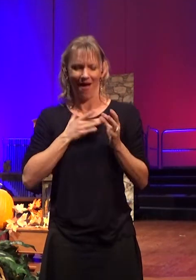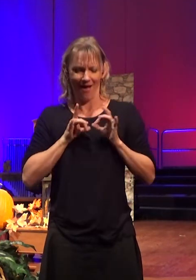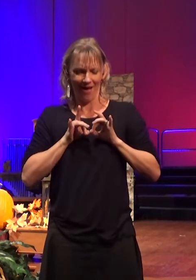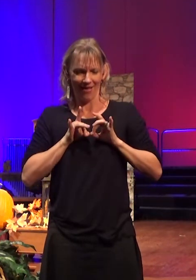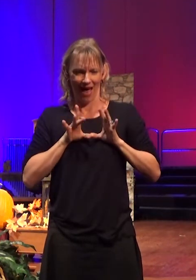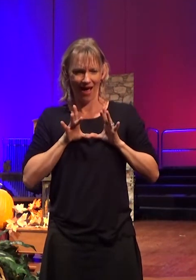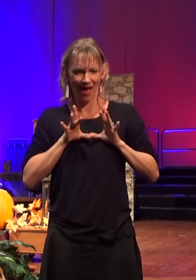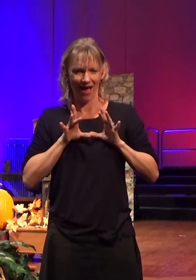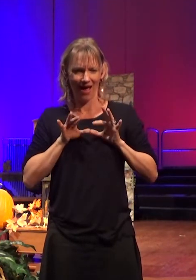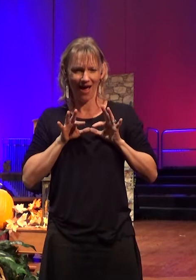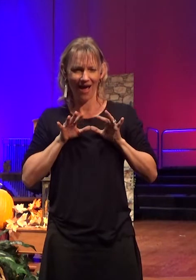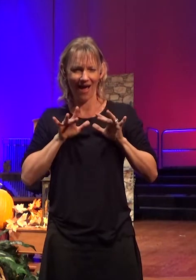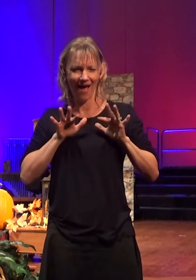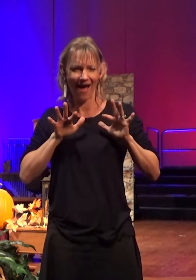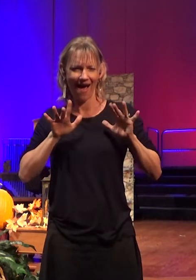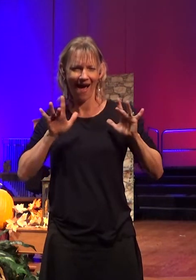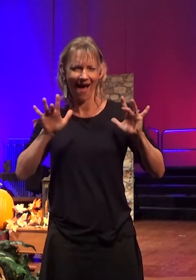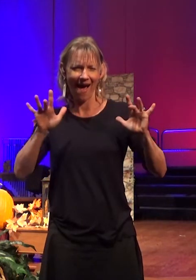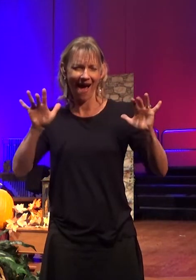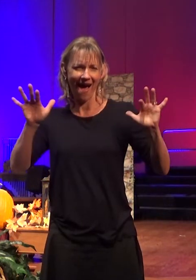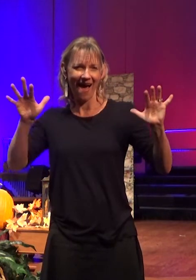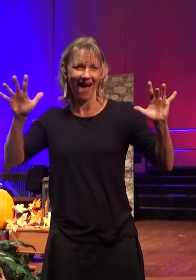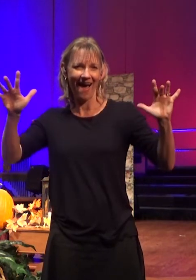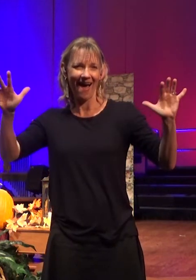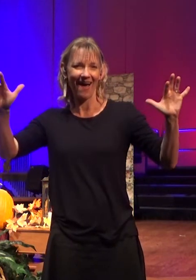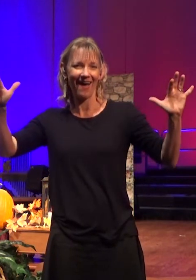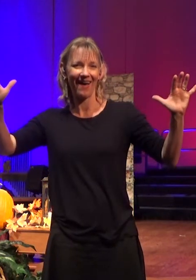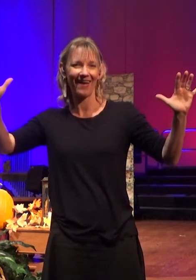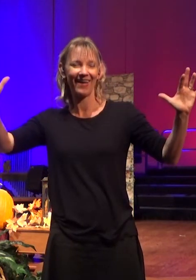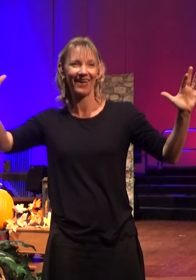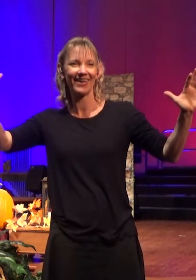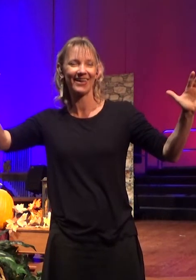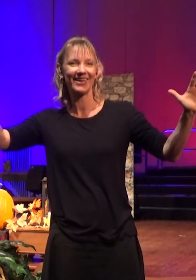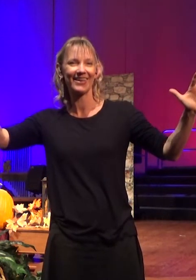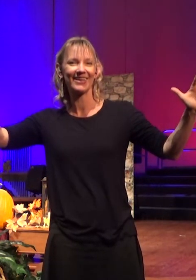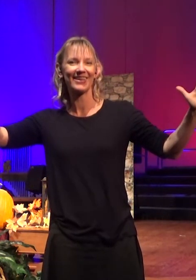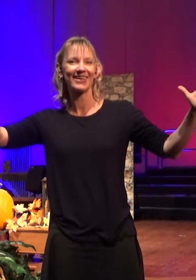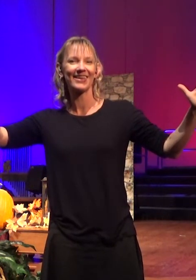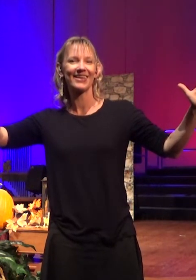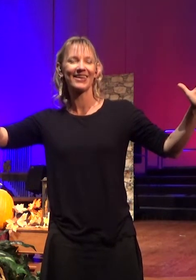light shines on and on.